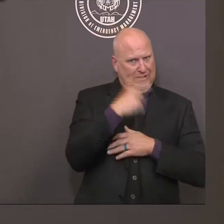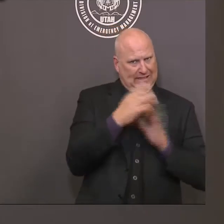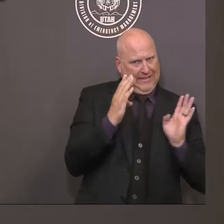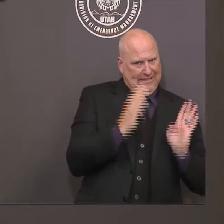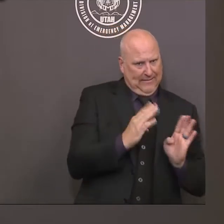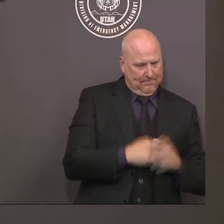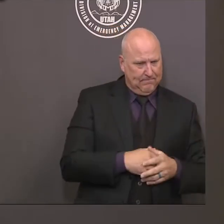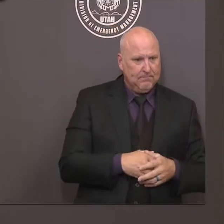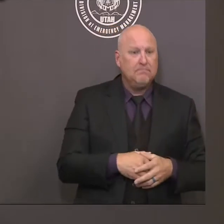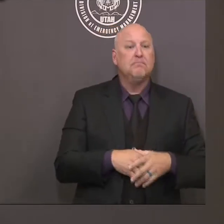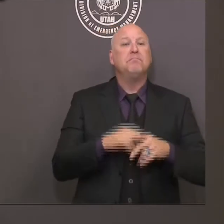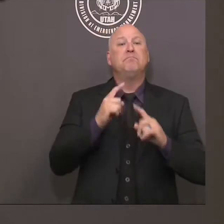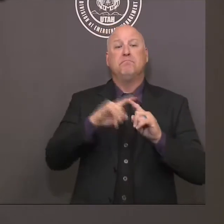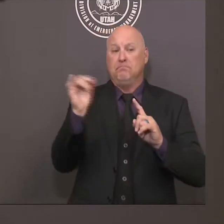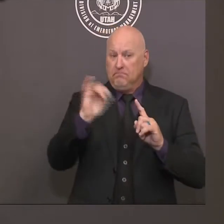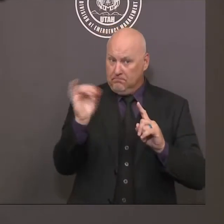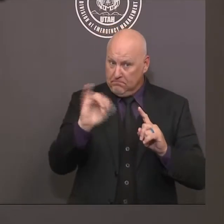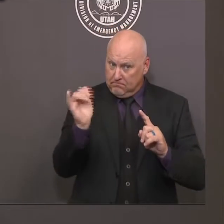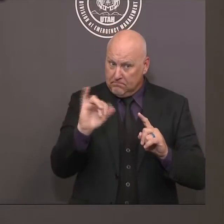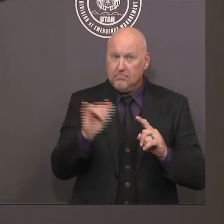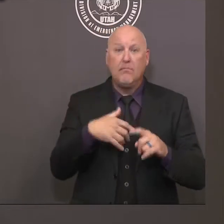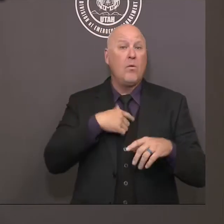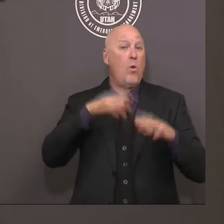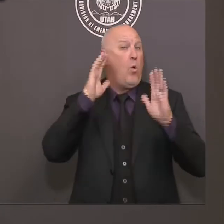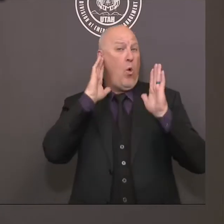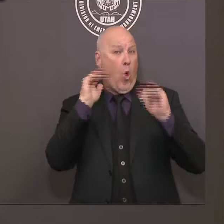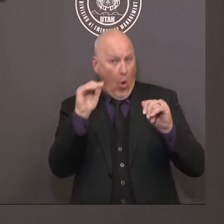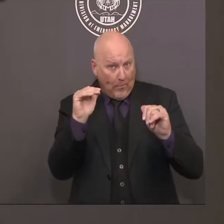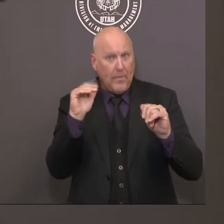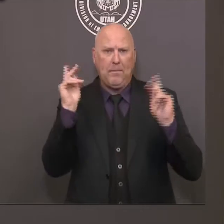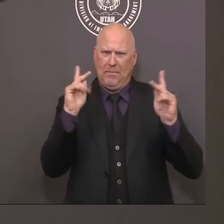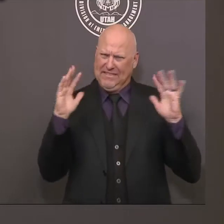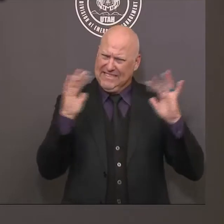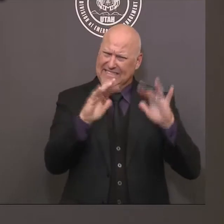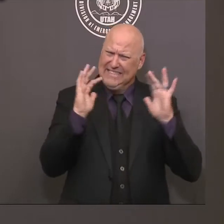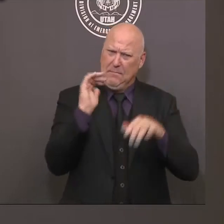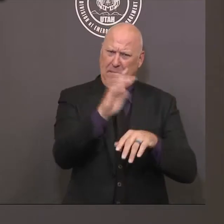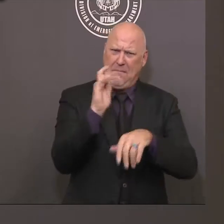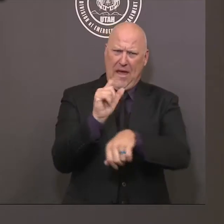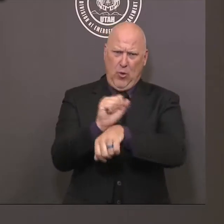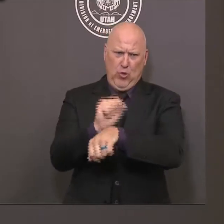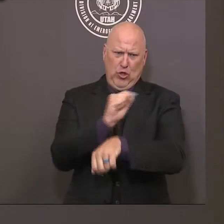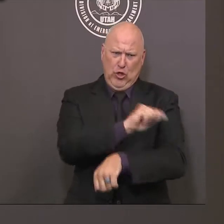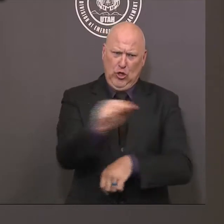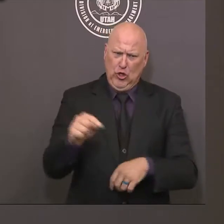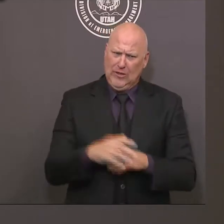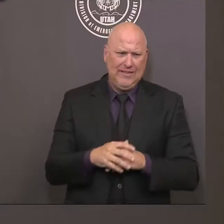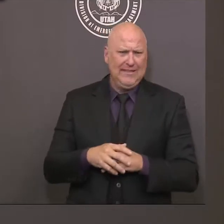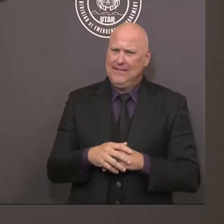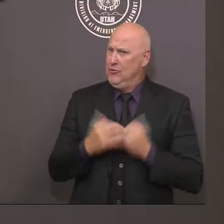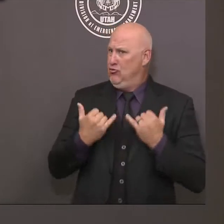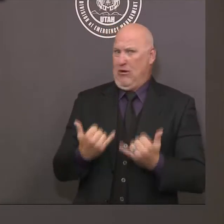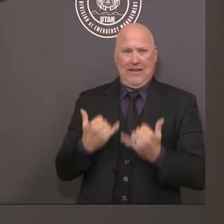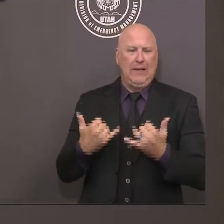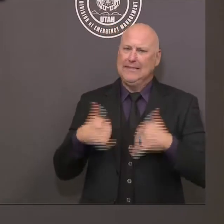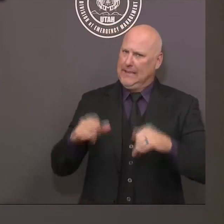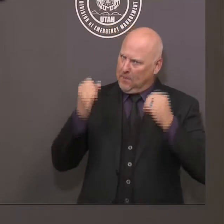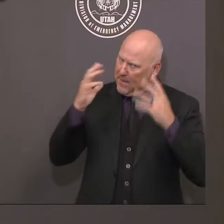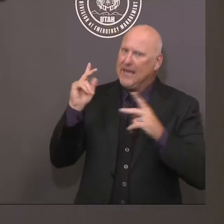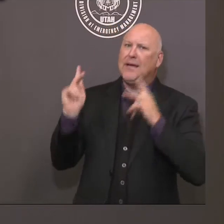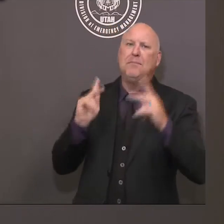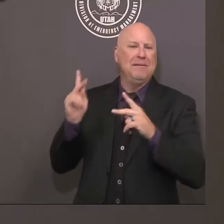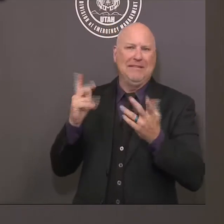The bad news is we have many people on the unemployment rolls today, but the good news is that 77% of